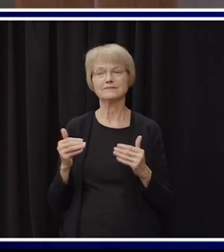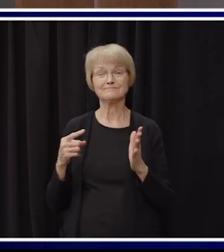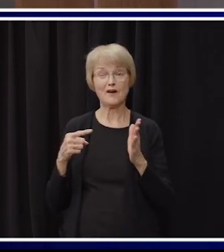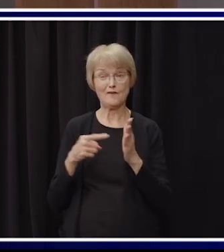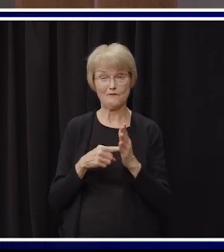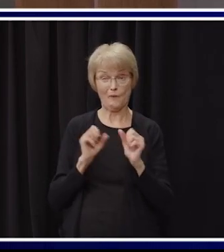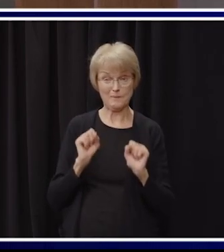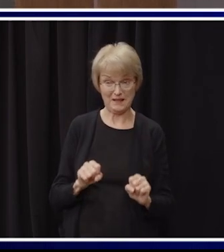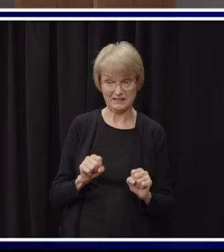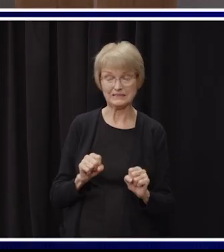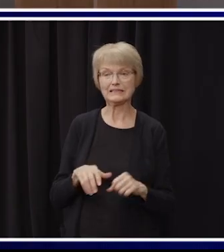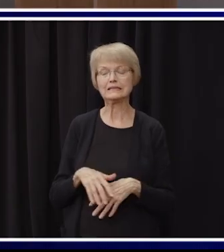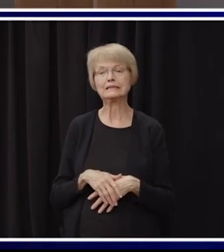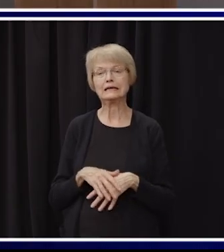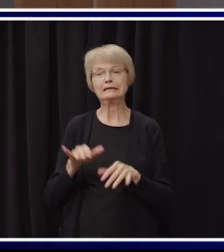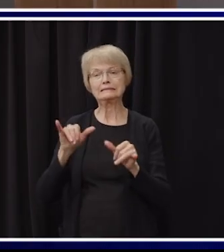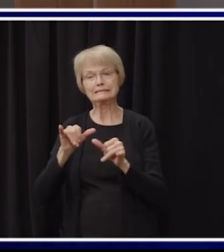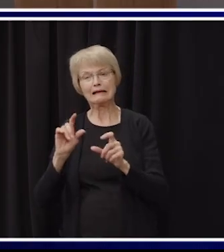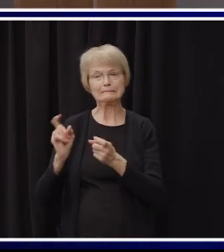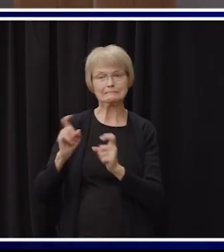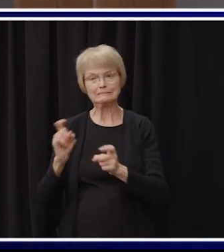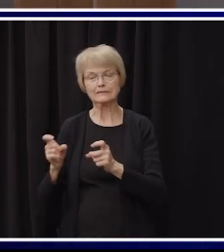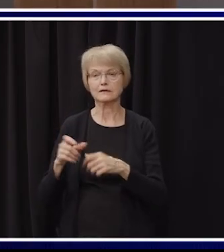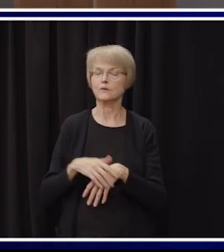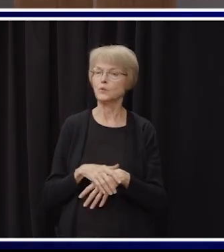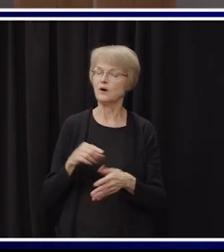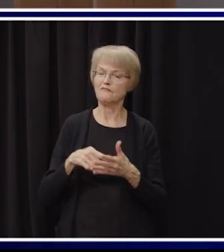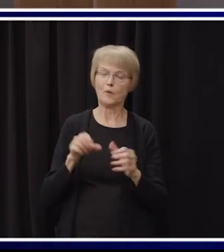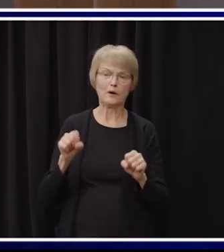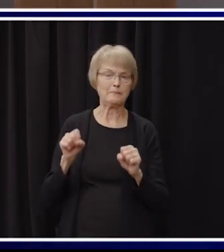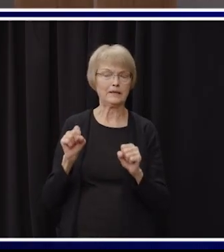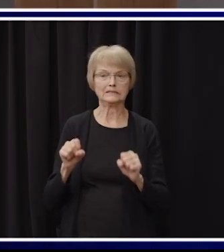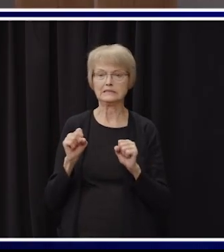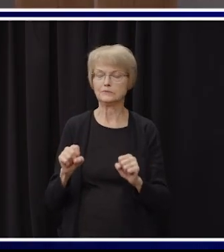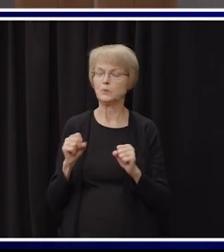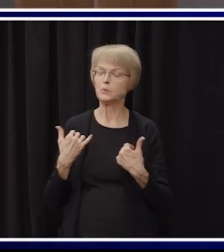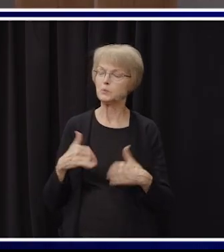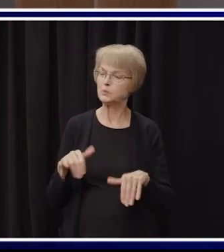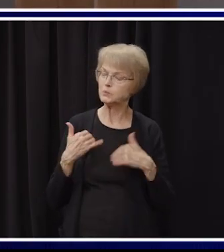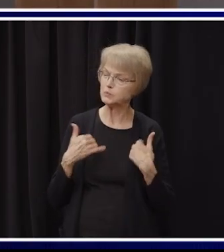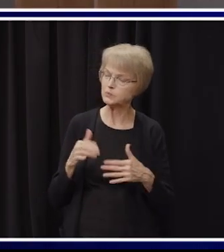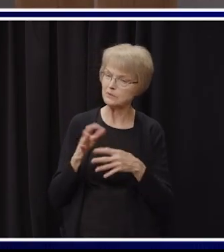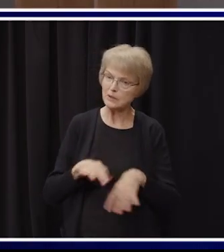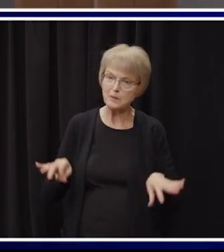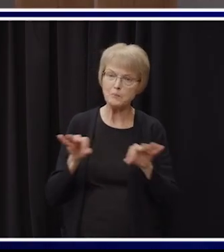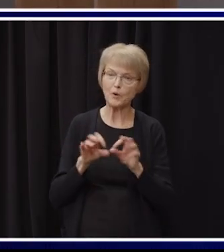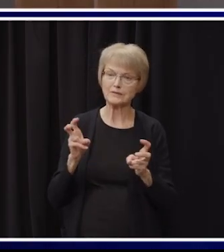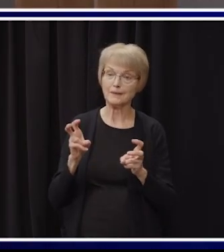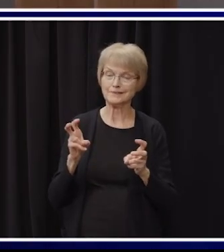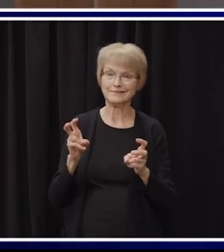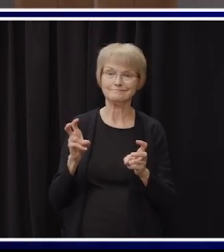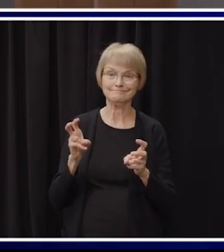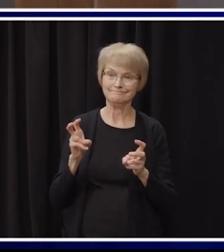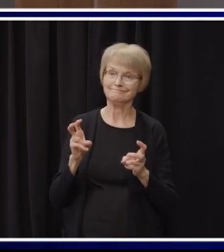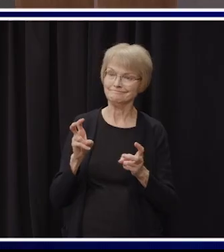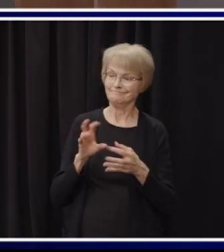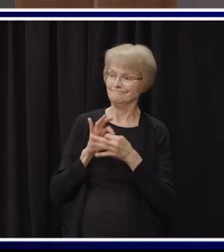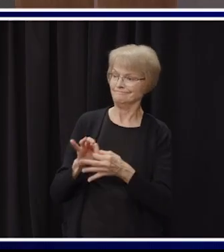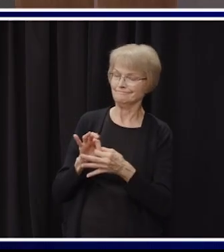Affordability and scalability. Affordability is a big topic in universal design, especially in the residential world.